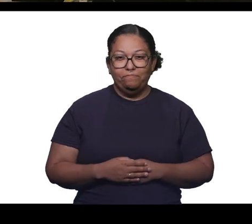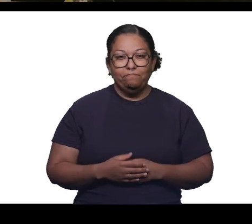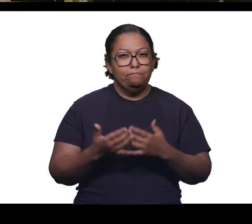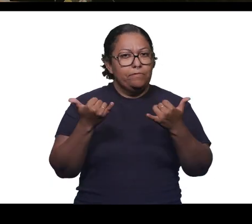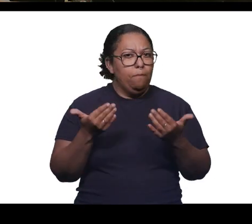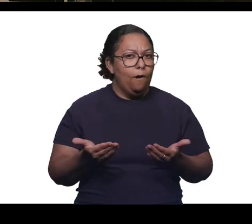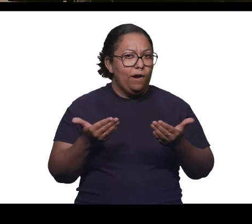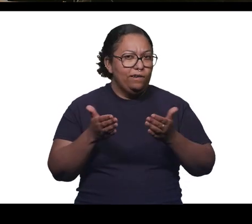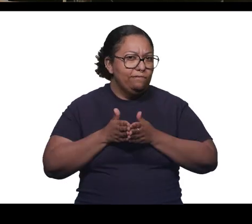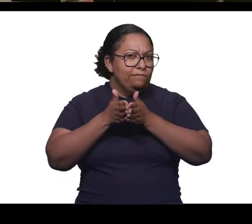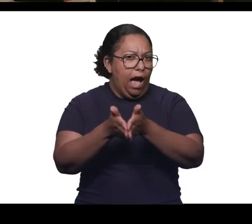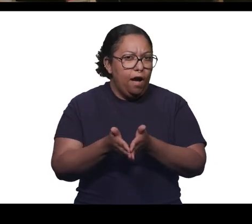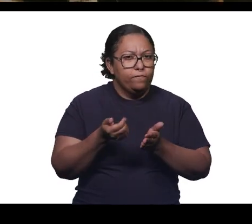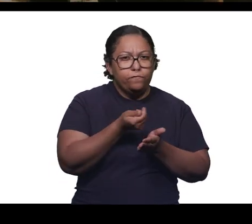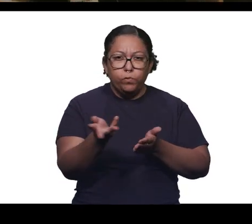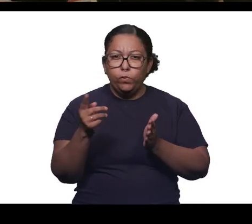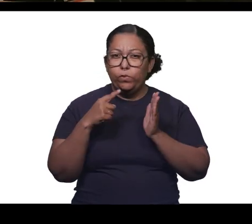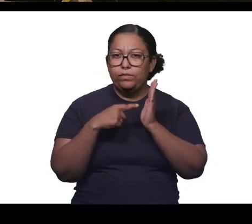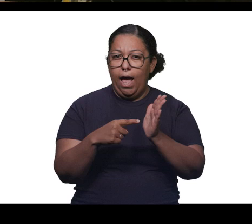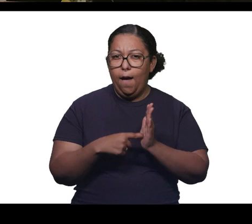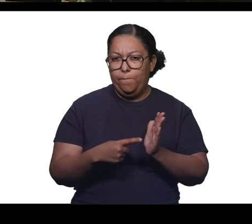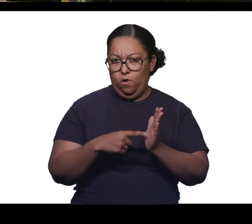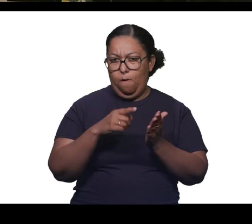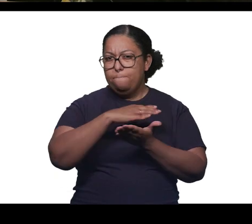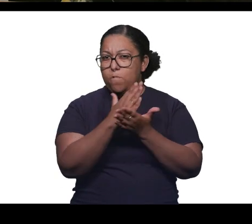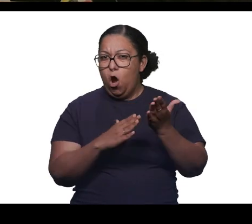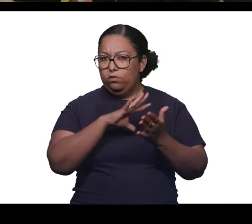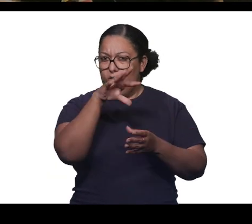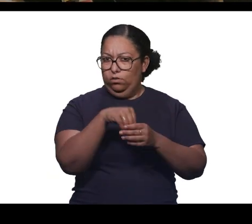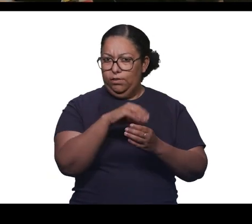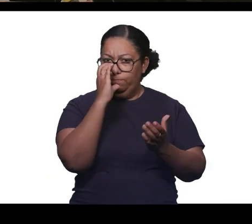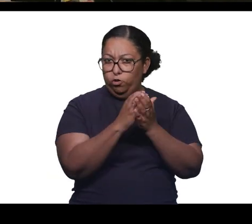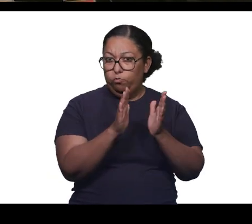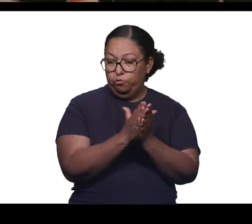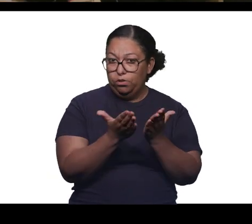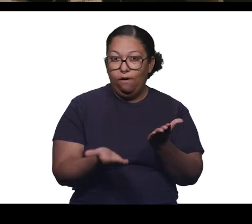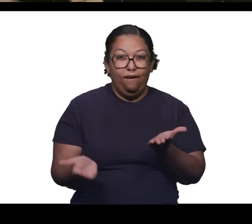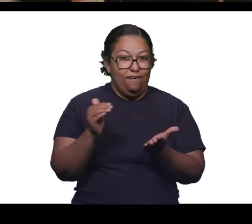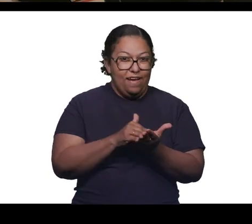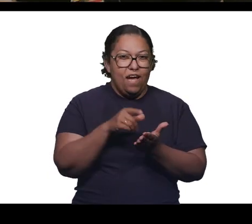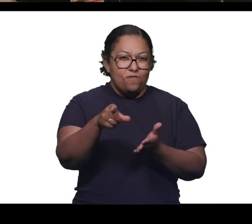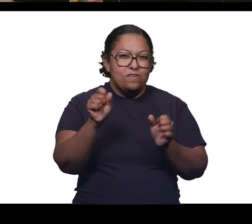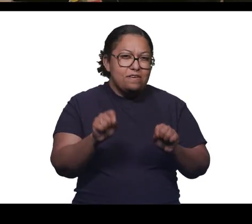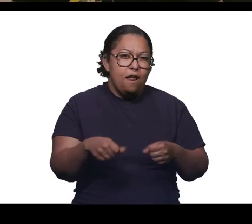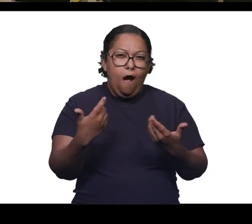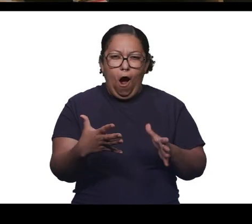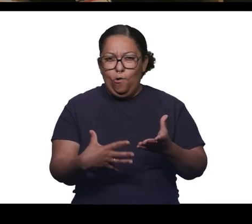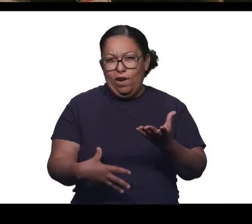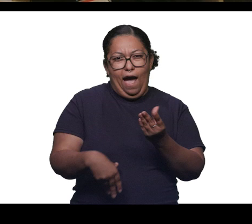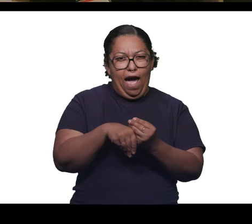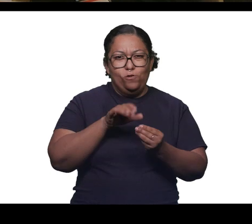parts of a picture book. And again, this is just to add to your already probably over full